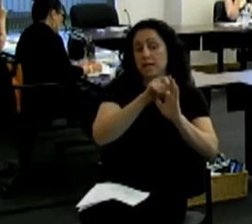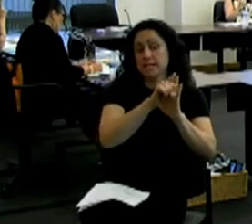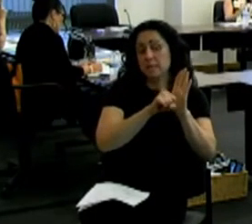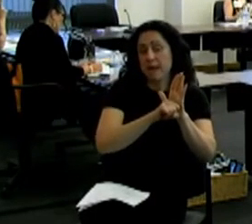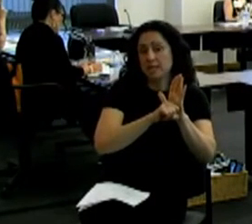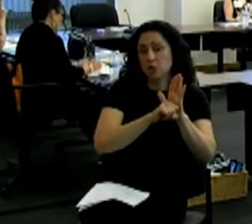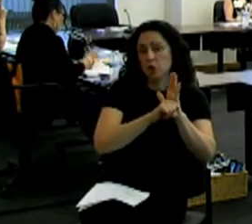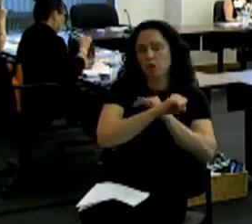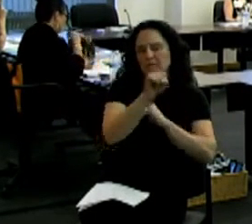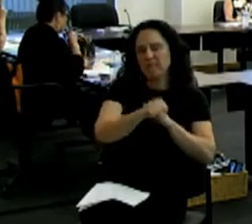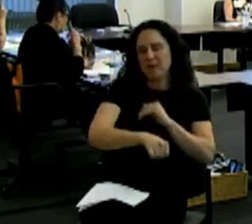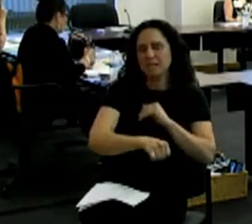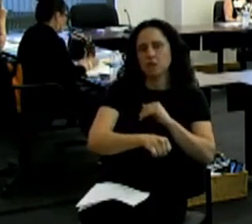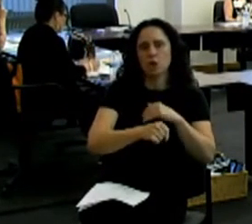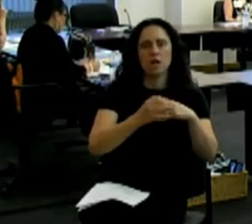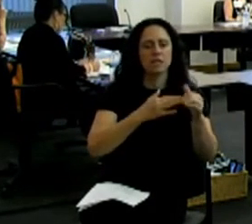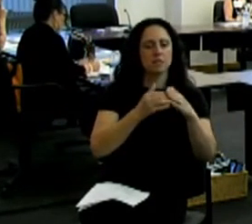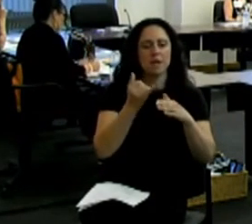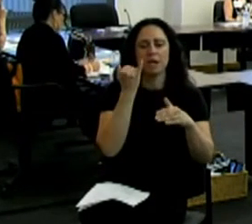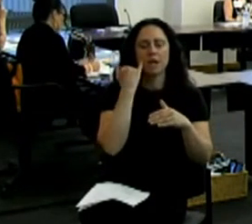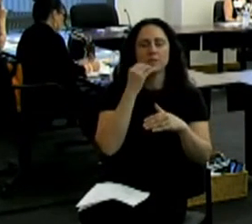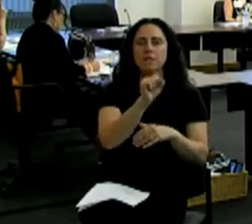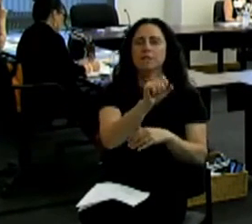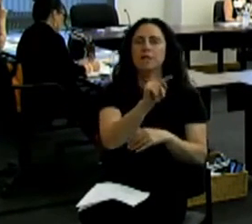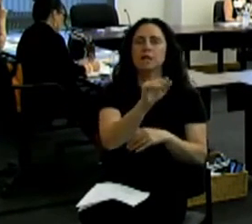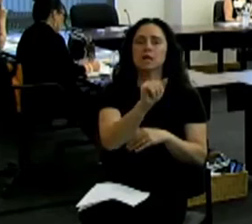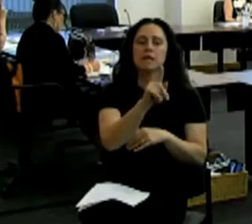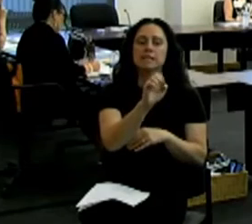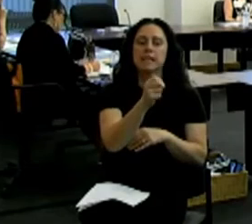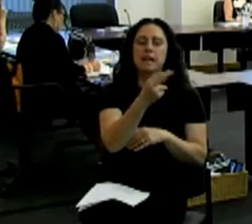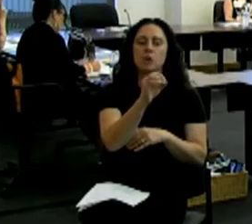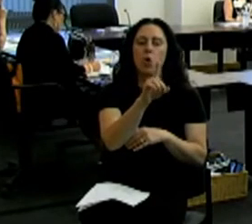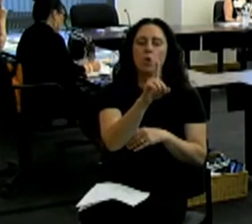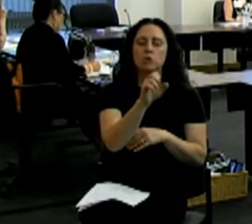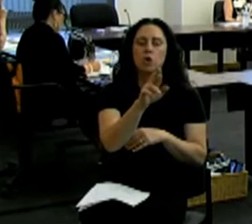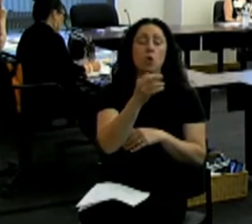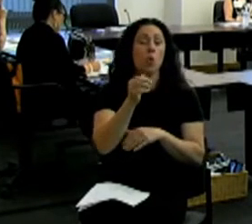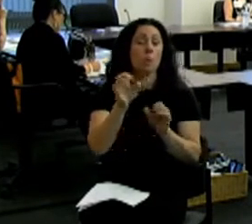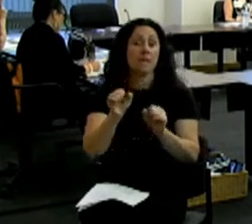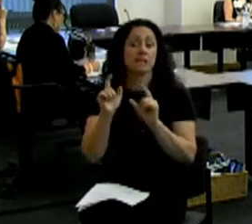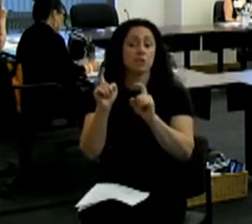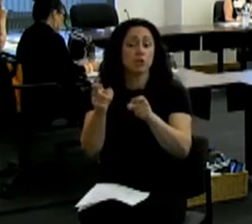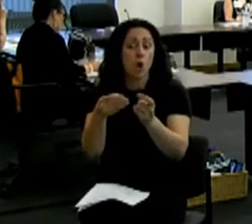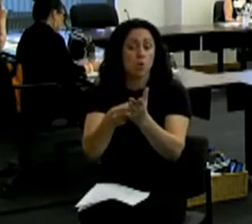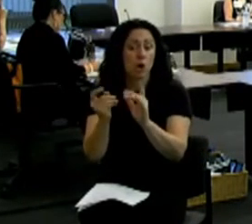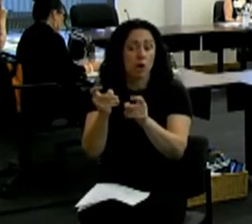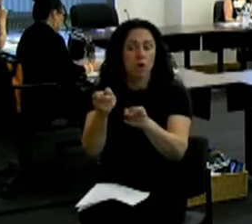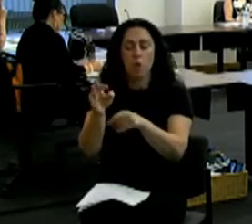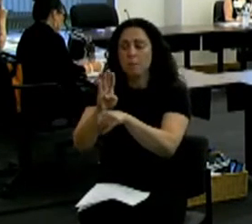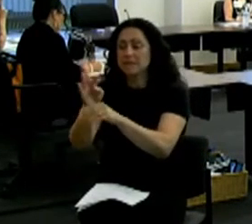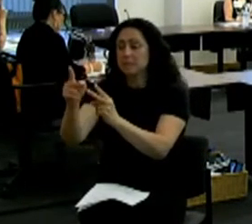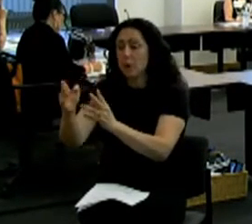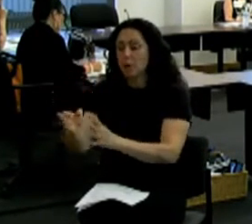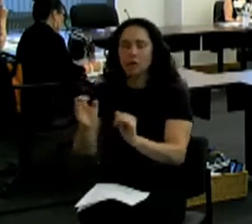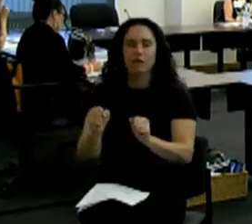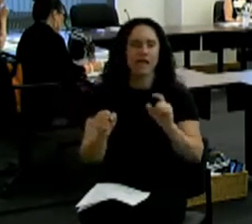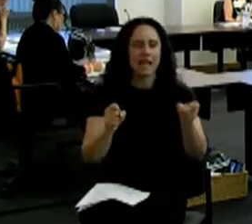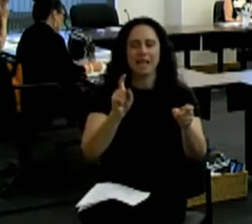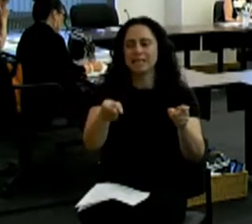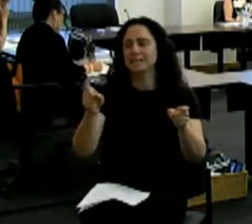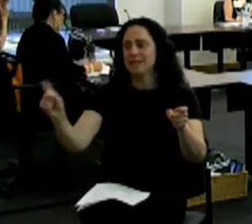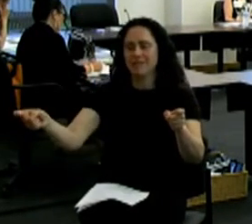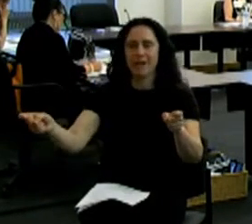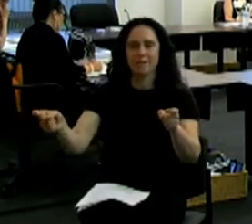whether it's to a stakeholder, a potential donor, a business partner, we can hand that to them. And